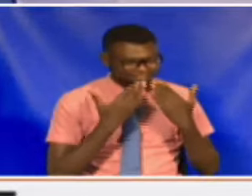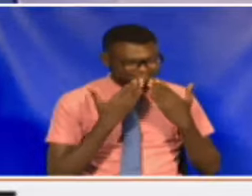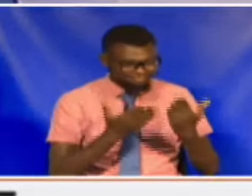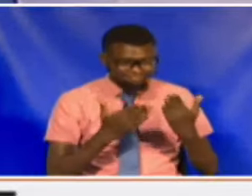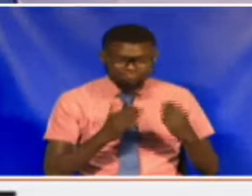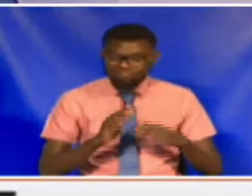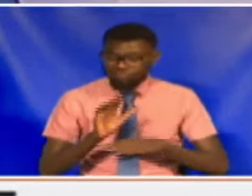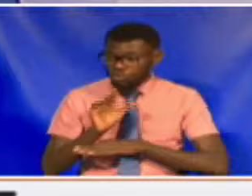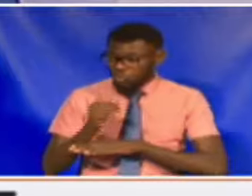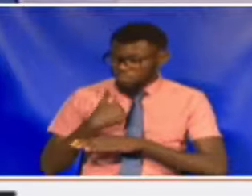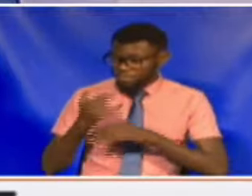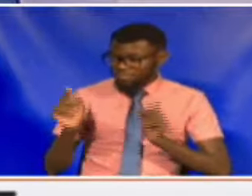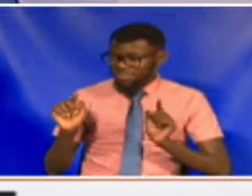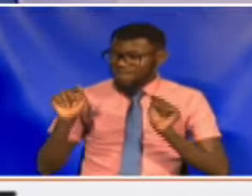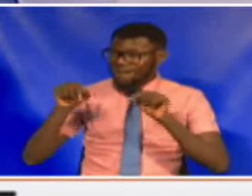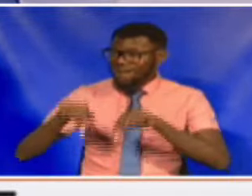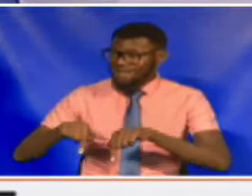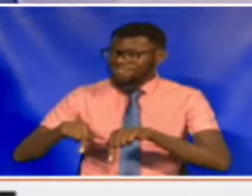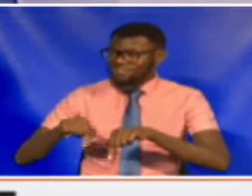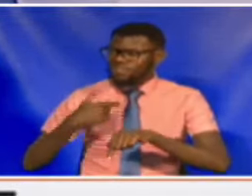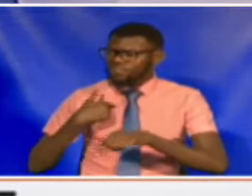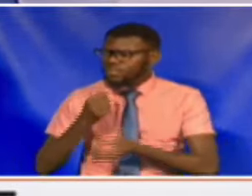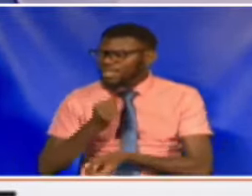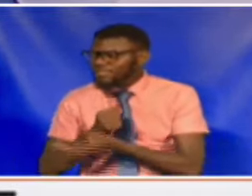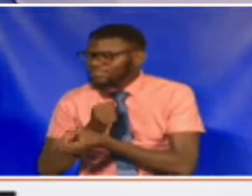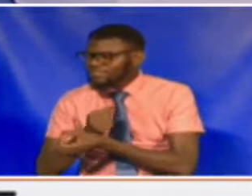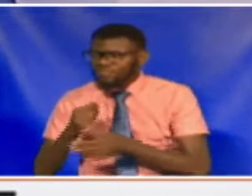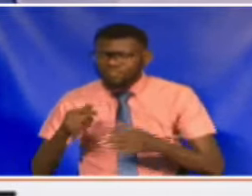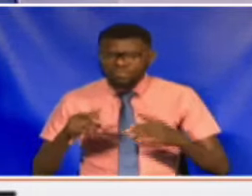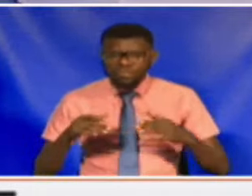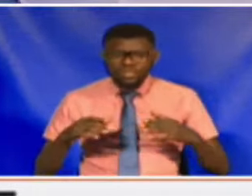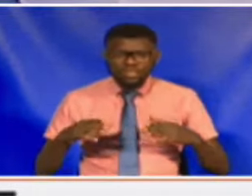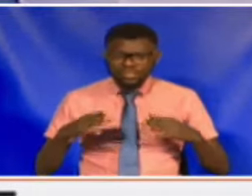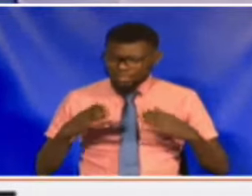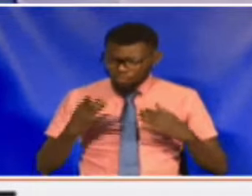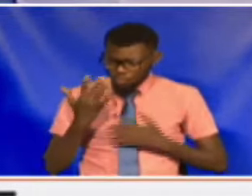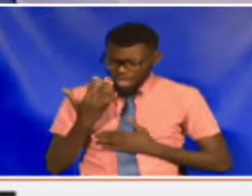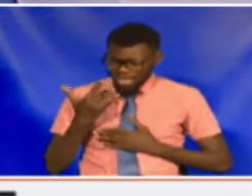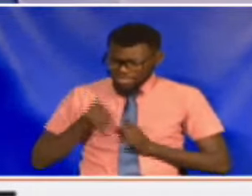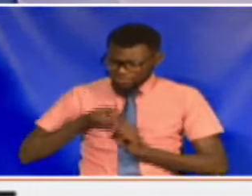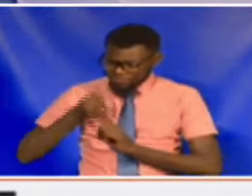that why every Kenyan is very anxious and we are pushing for